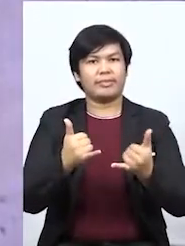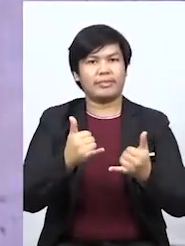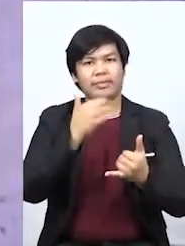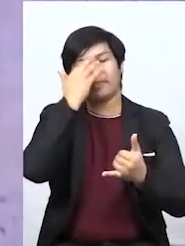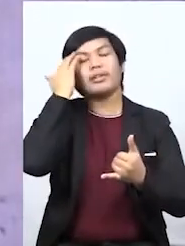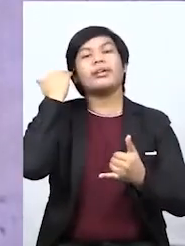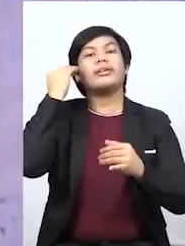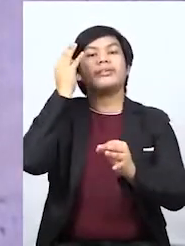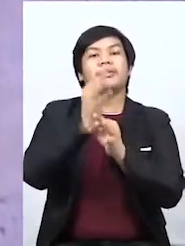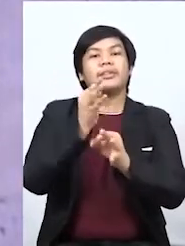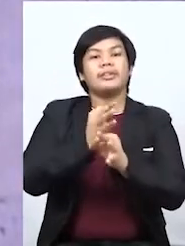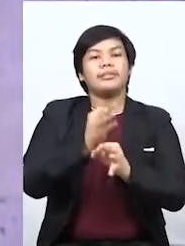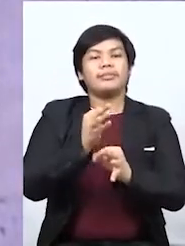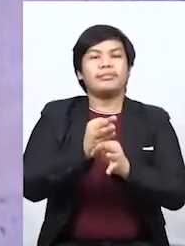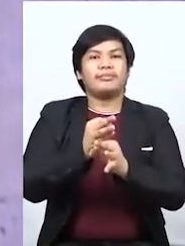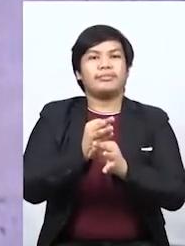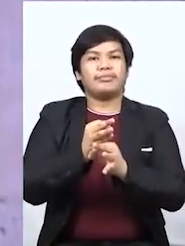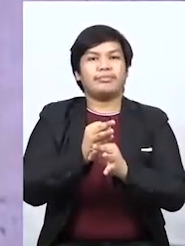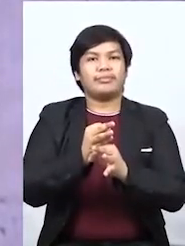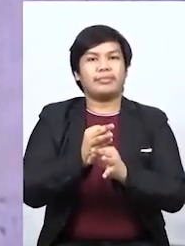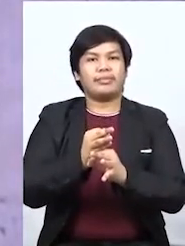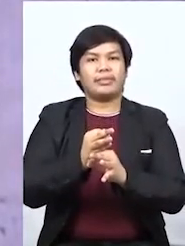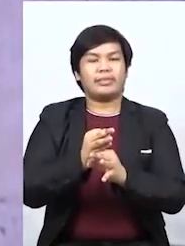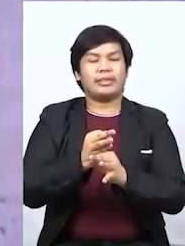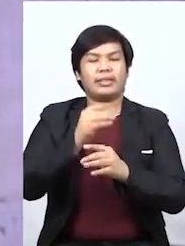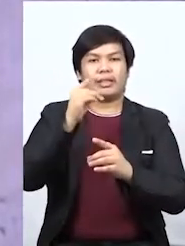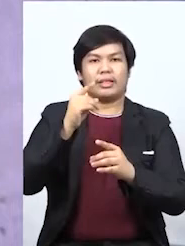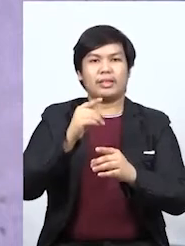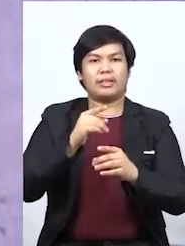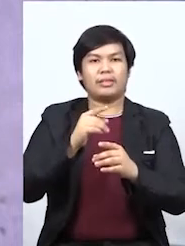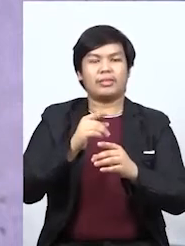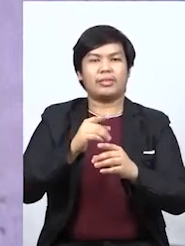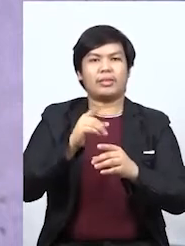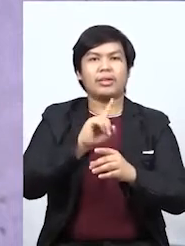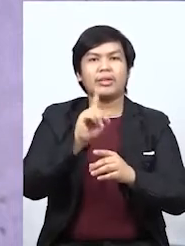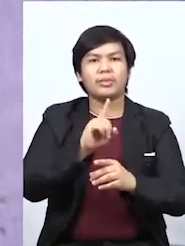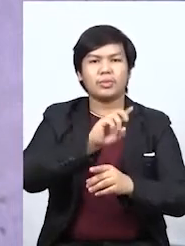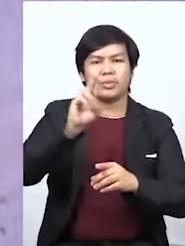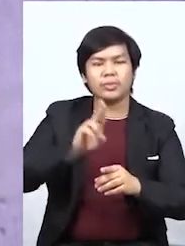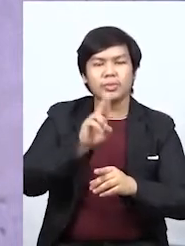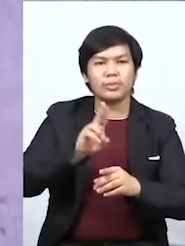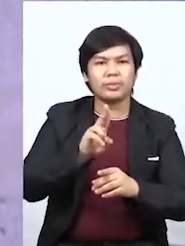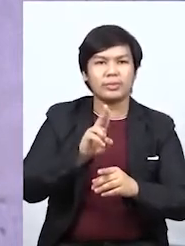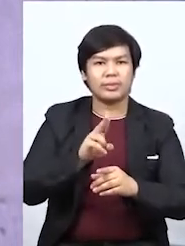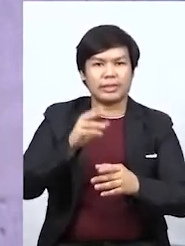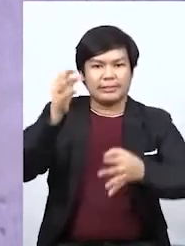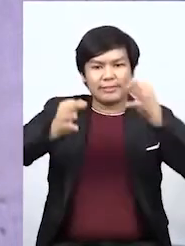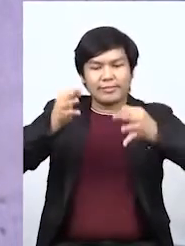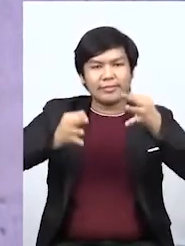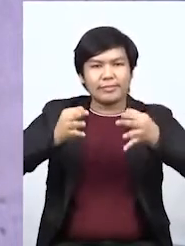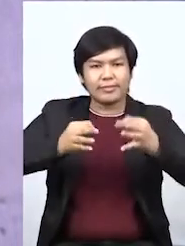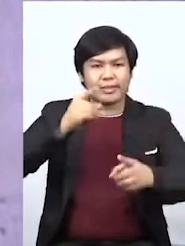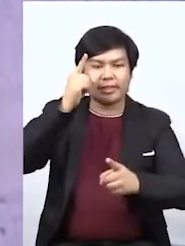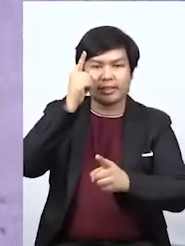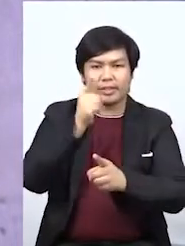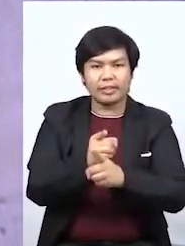Faith the role of intellectual virtues in the justification of religious